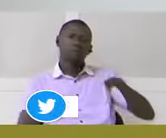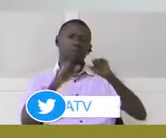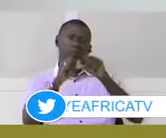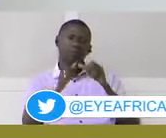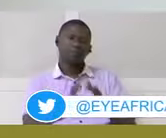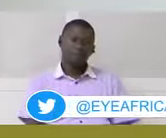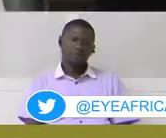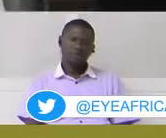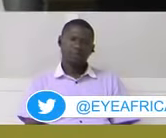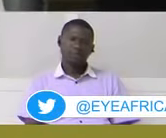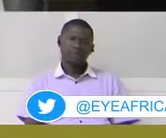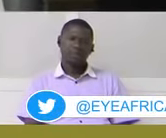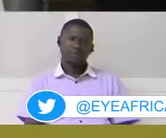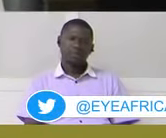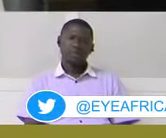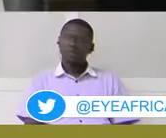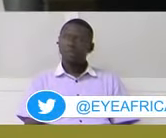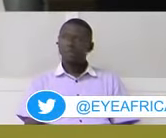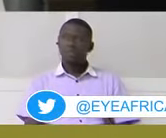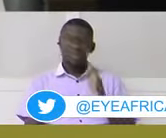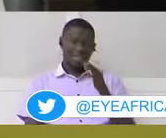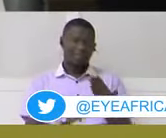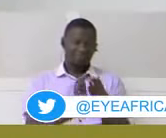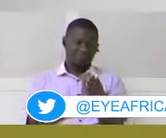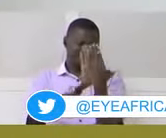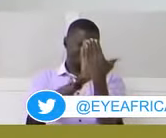Right in front. Atilimola.